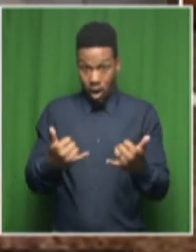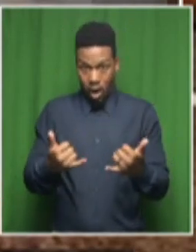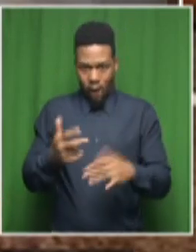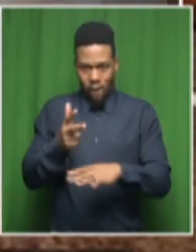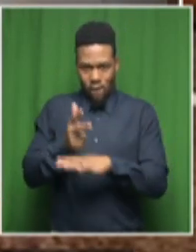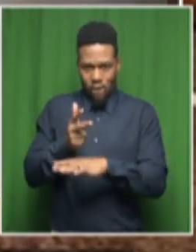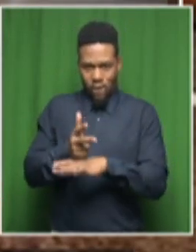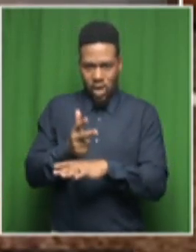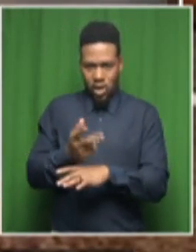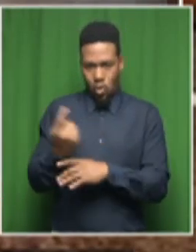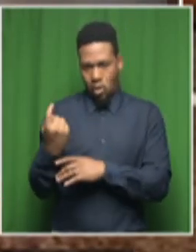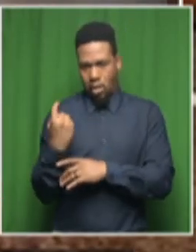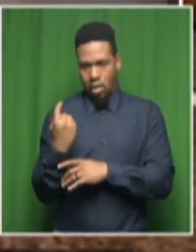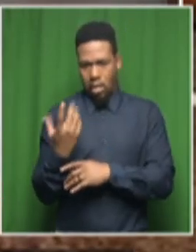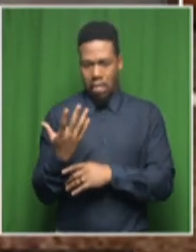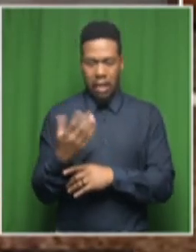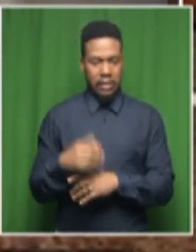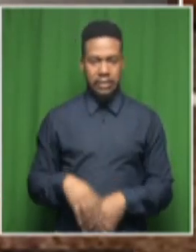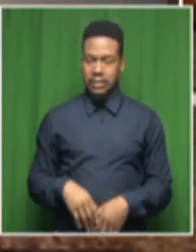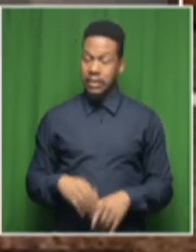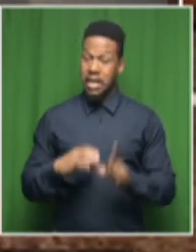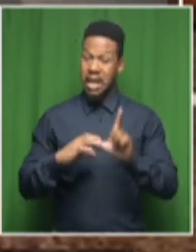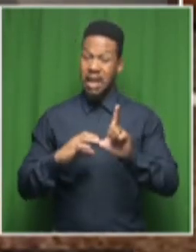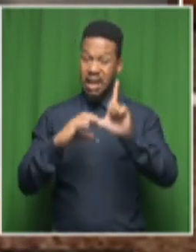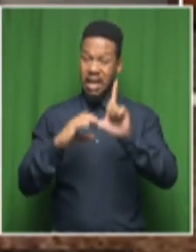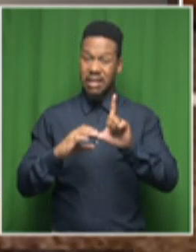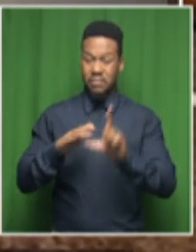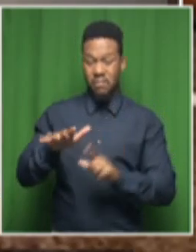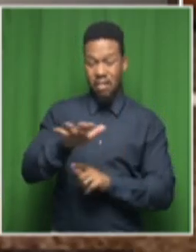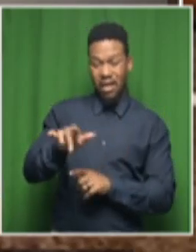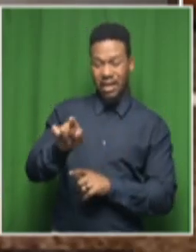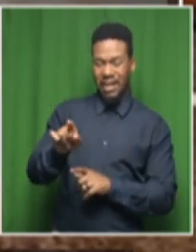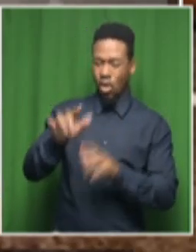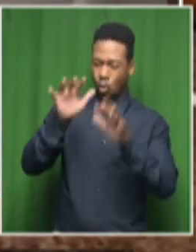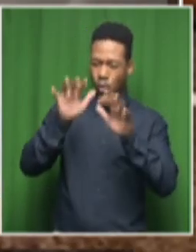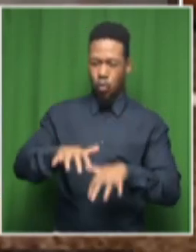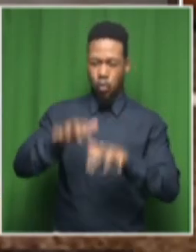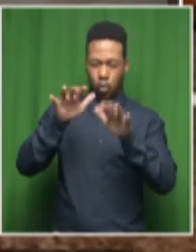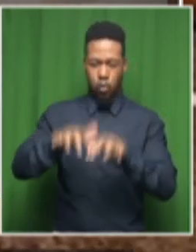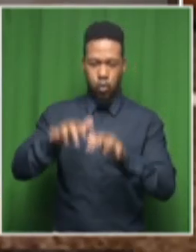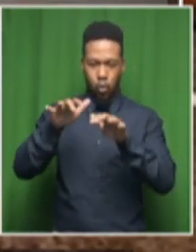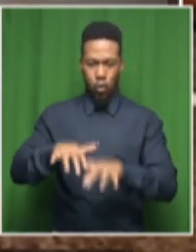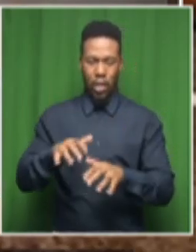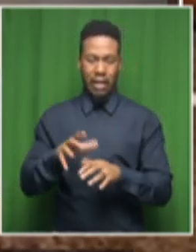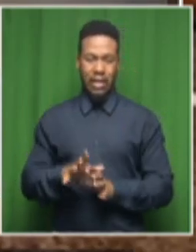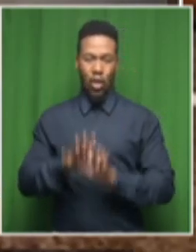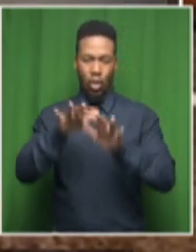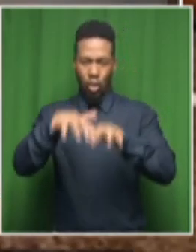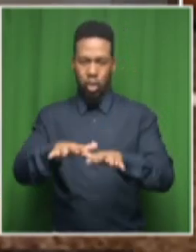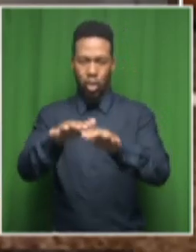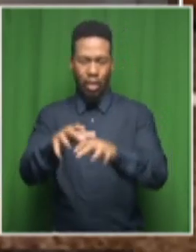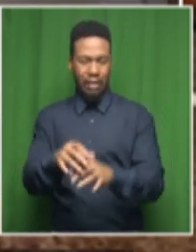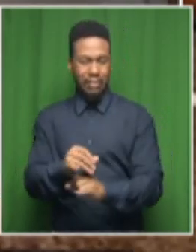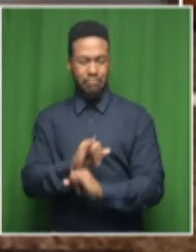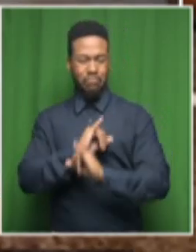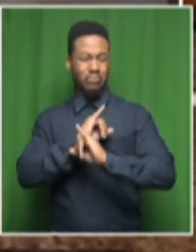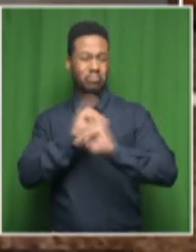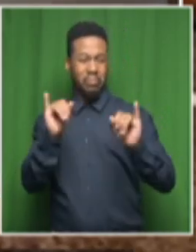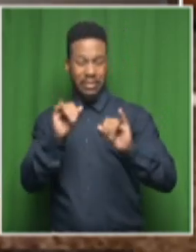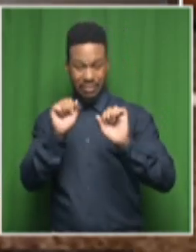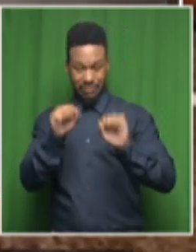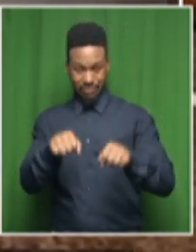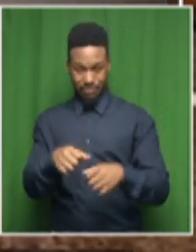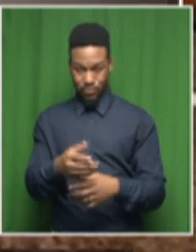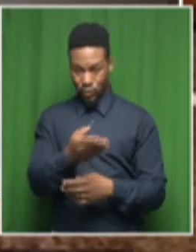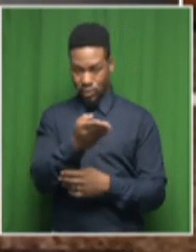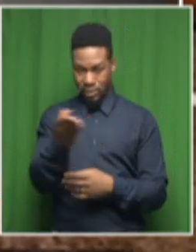got. Ladysmith has had some very, very extensive and severe flooding. In this video that we're rolling here, we'll show you that right through the